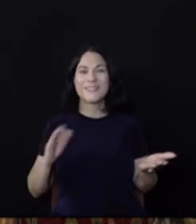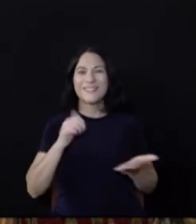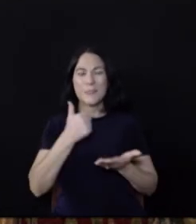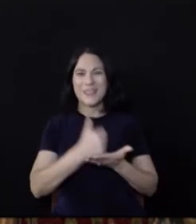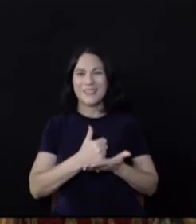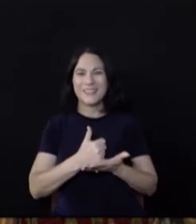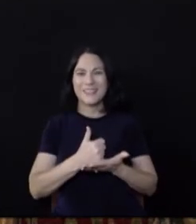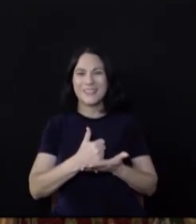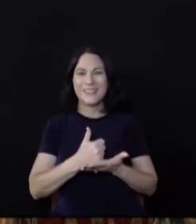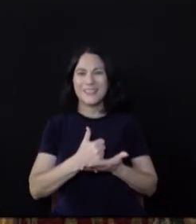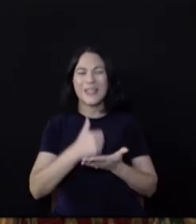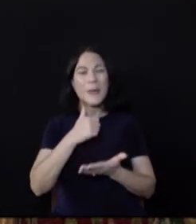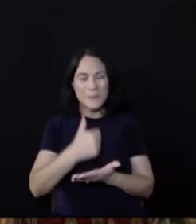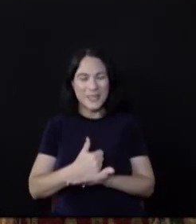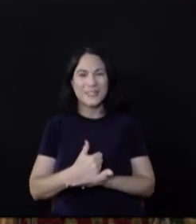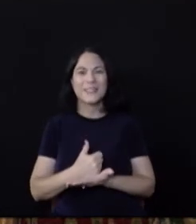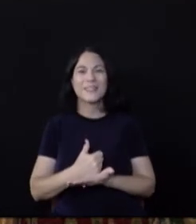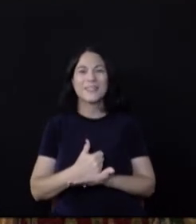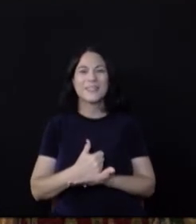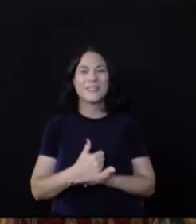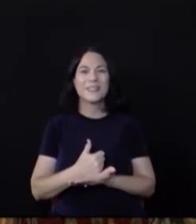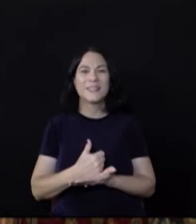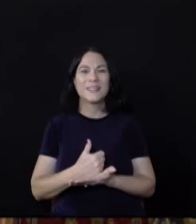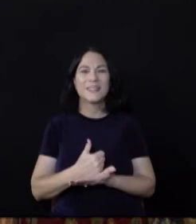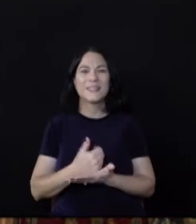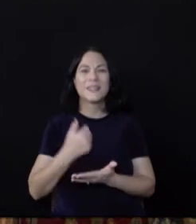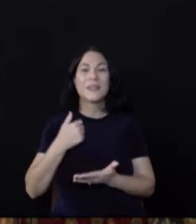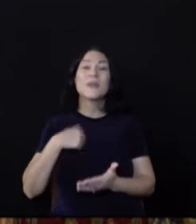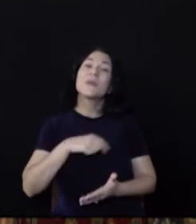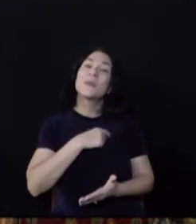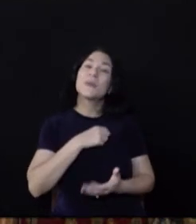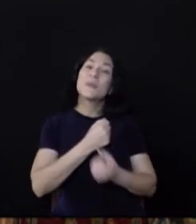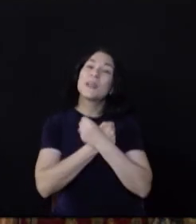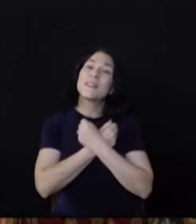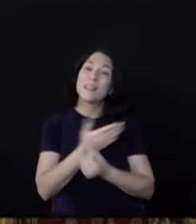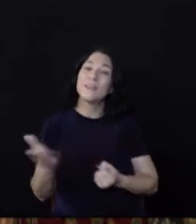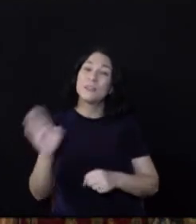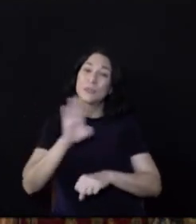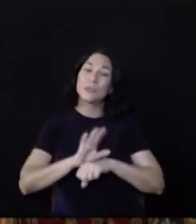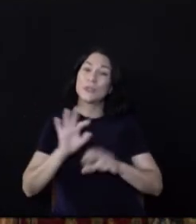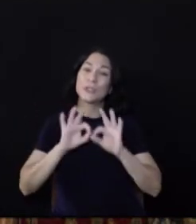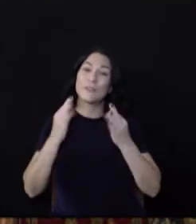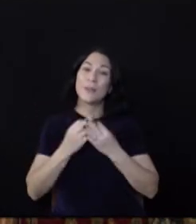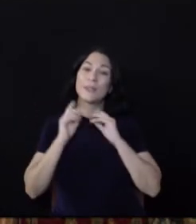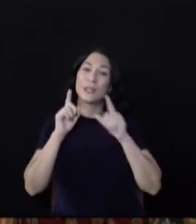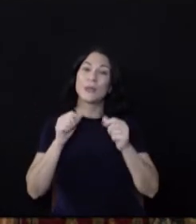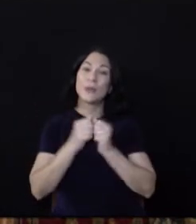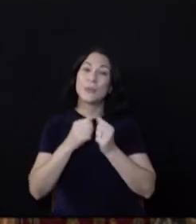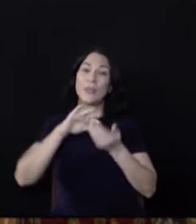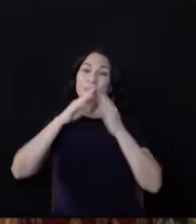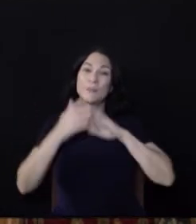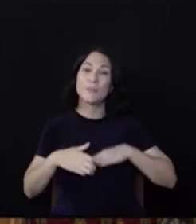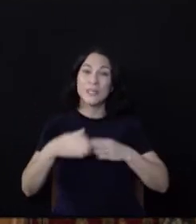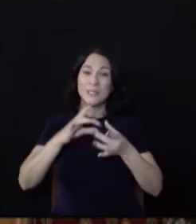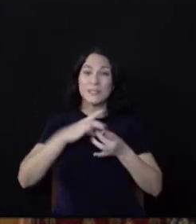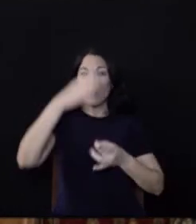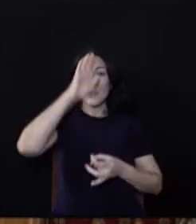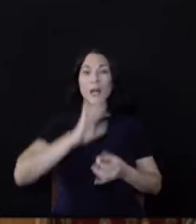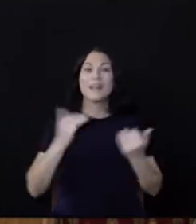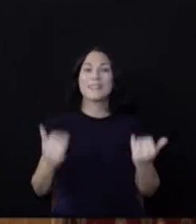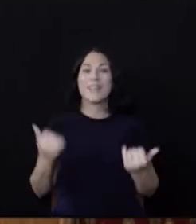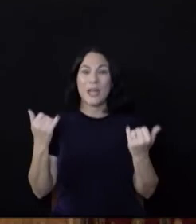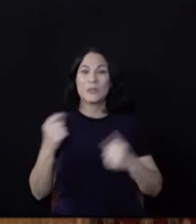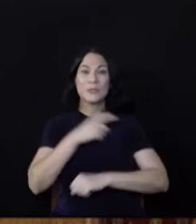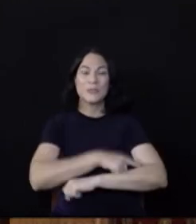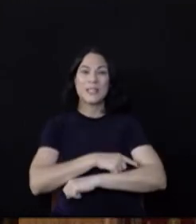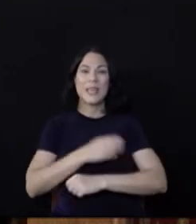Amen and amen. We love you, church family. Go in the peace of God now, this day,